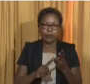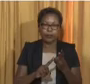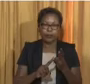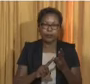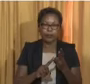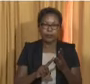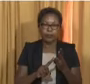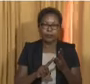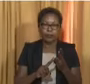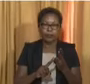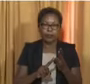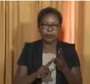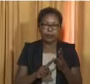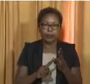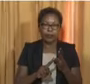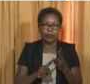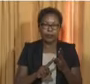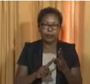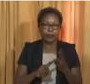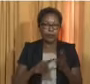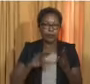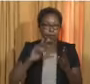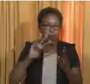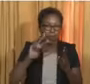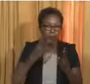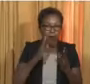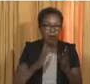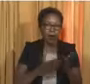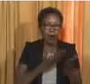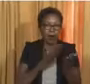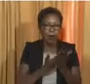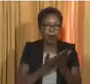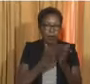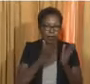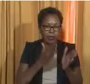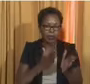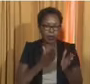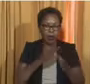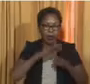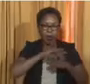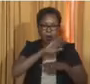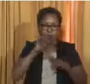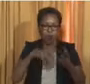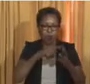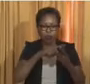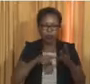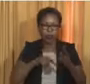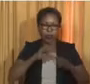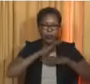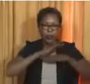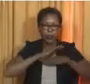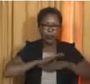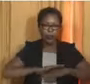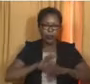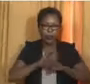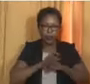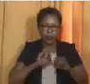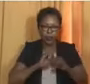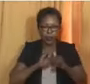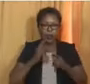the third appellant were dissatisfied, and therefore they found these